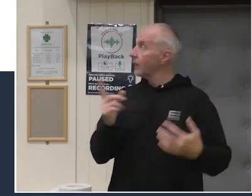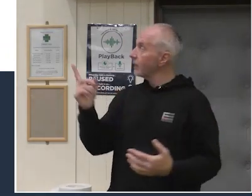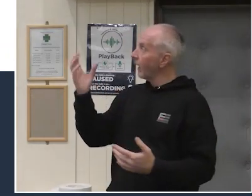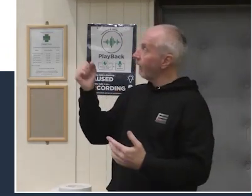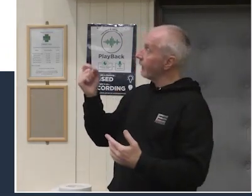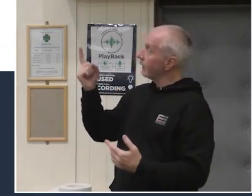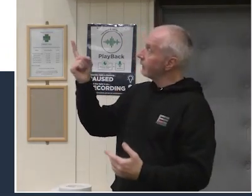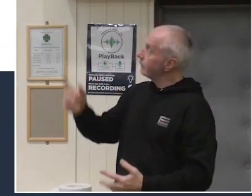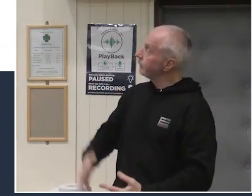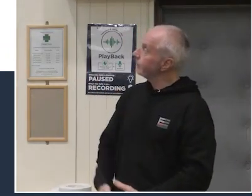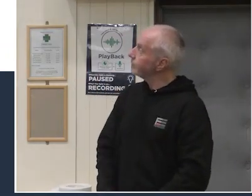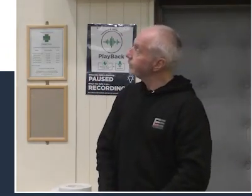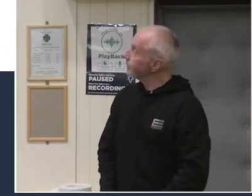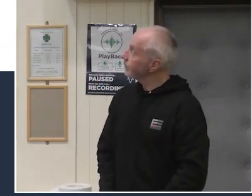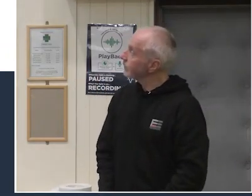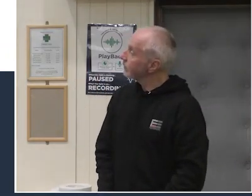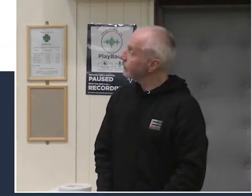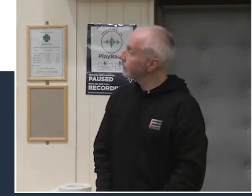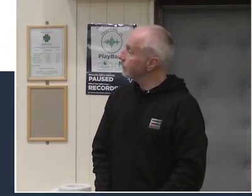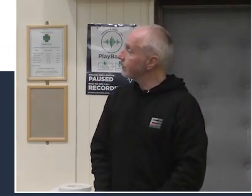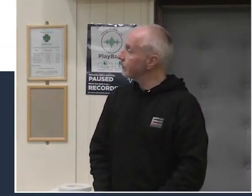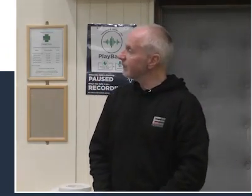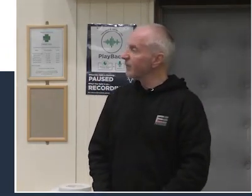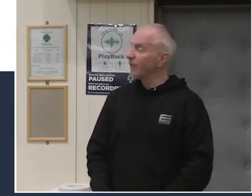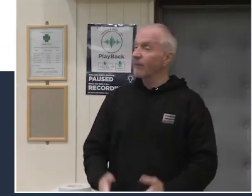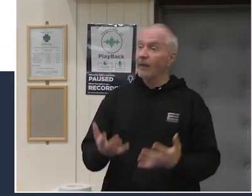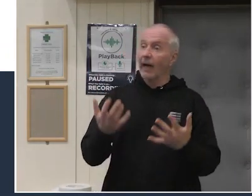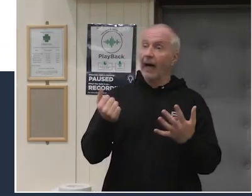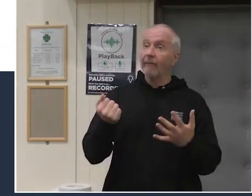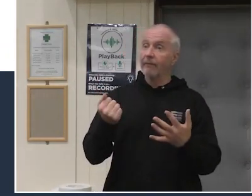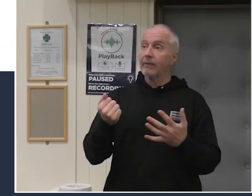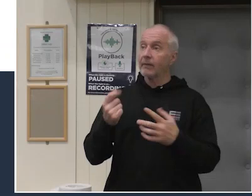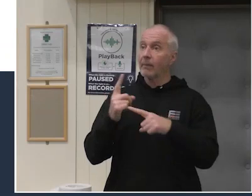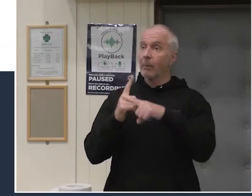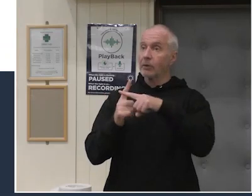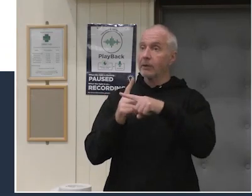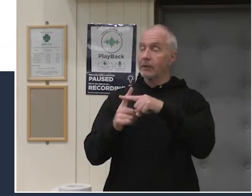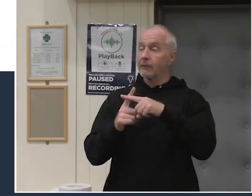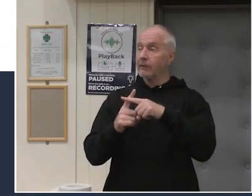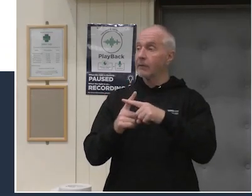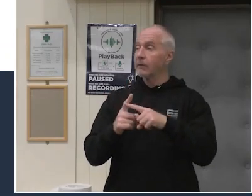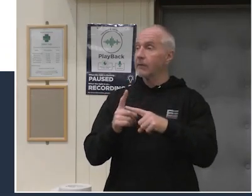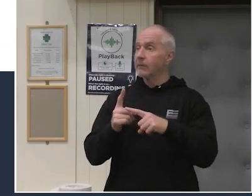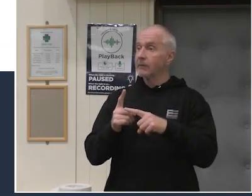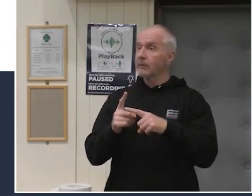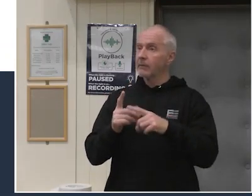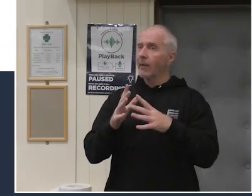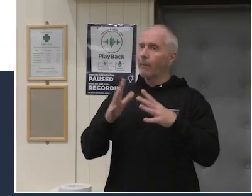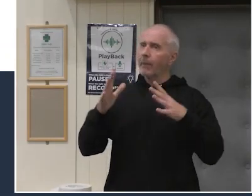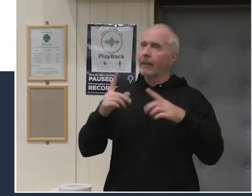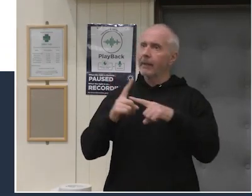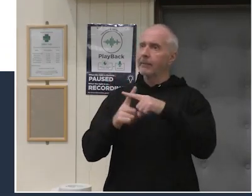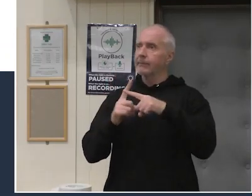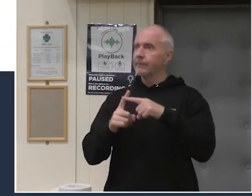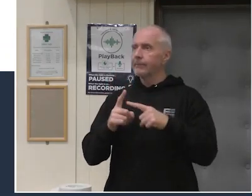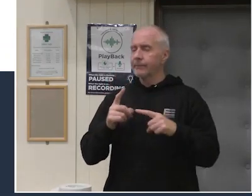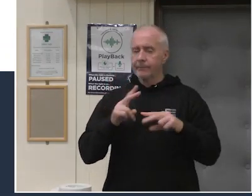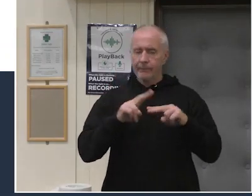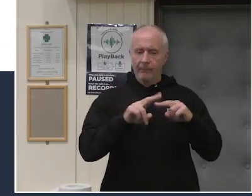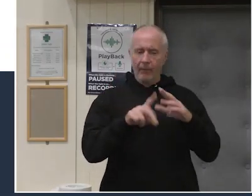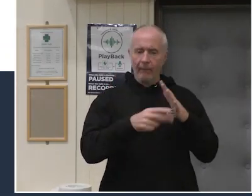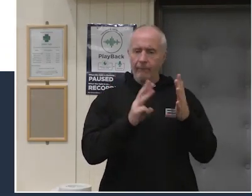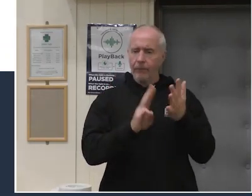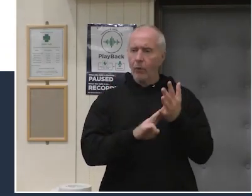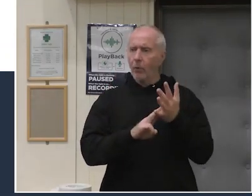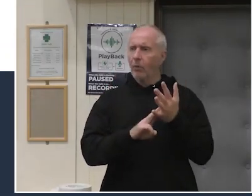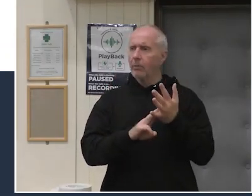this. Now, this has got advantages, big advantages. This form factor thing I was mentioning, so